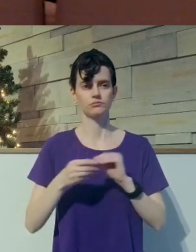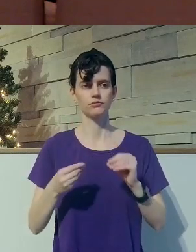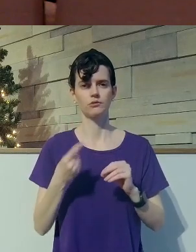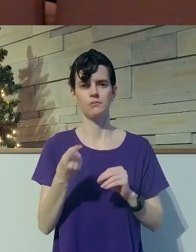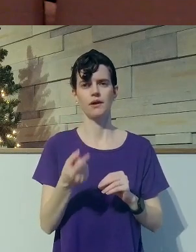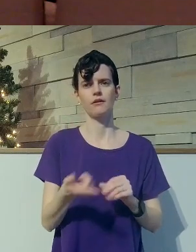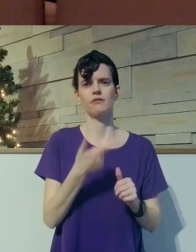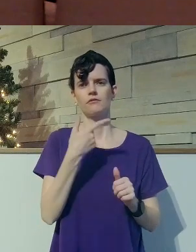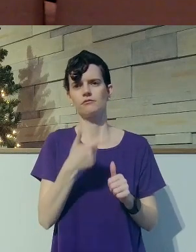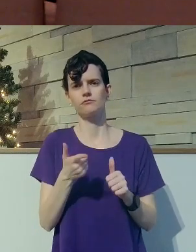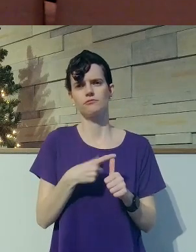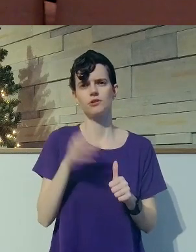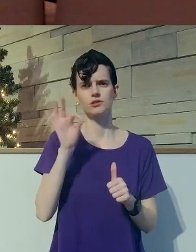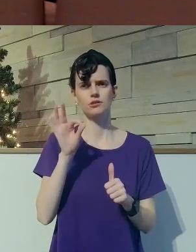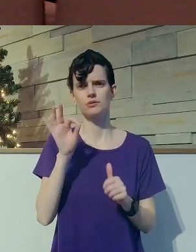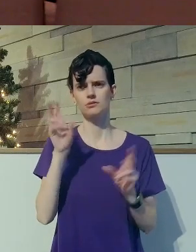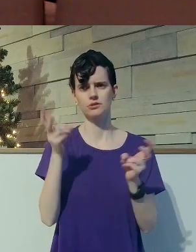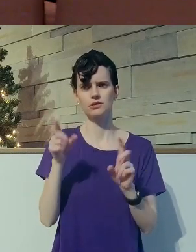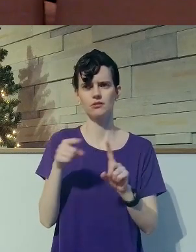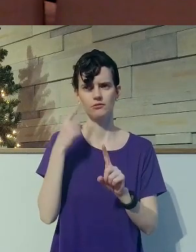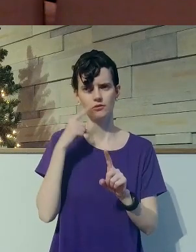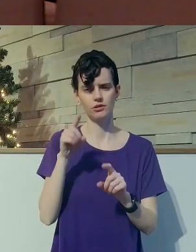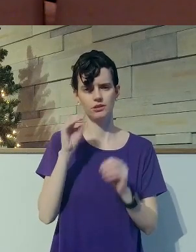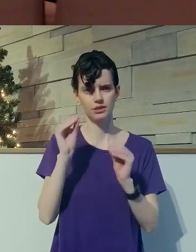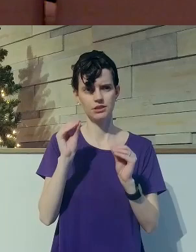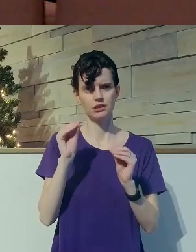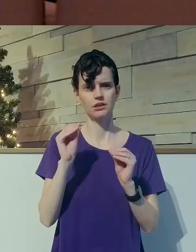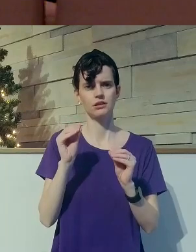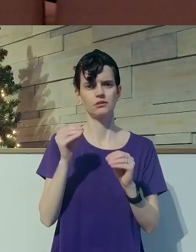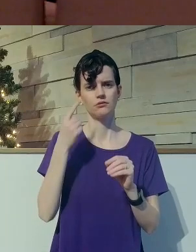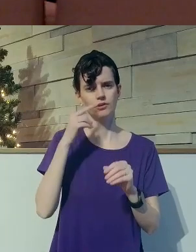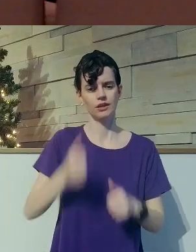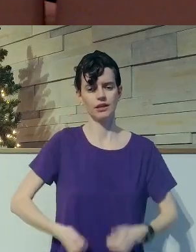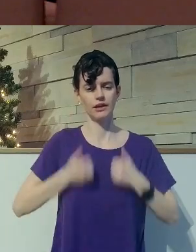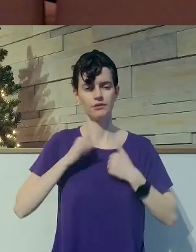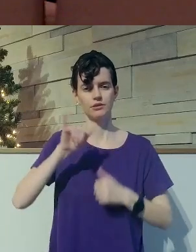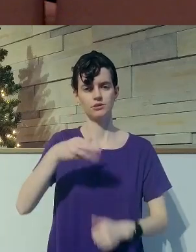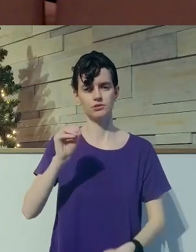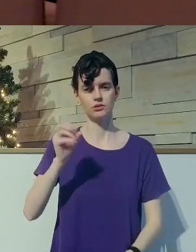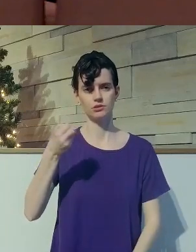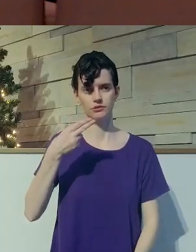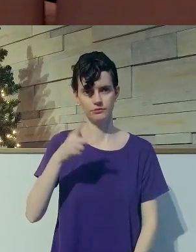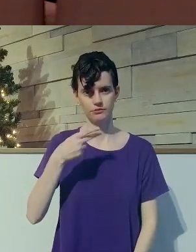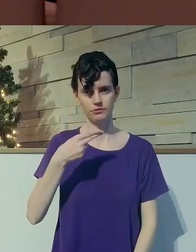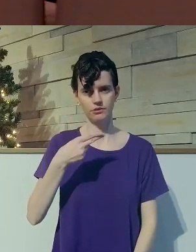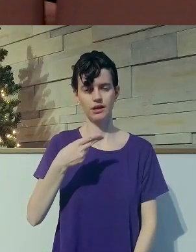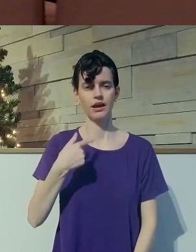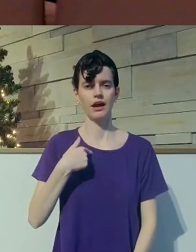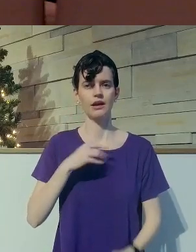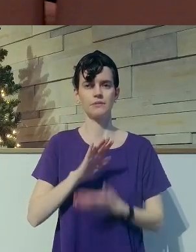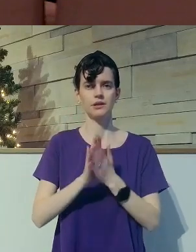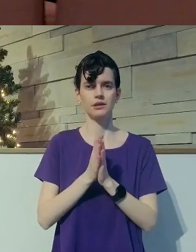One of my first sermon series I ever preached was through the life of Joseph. I became an early version